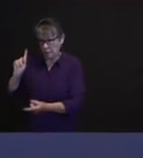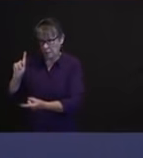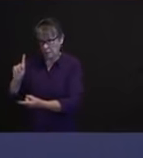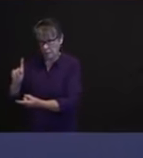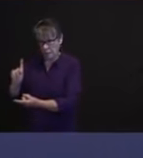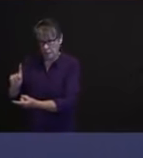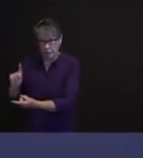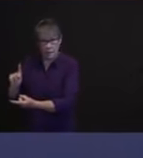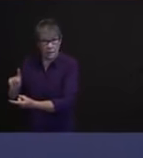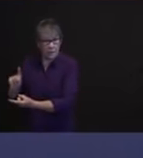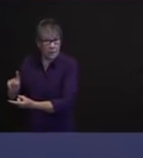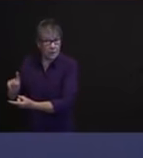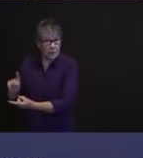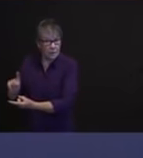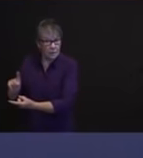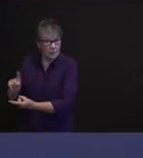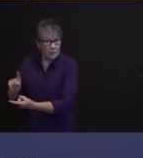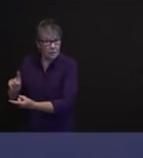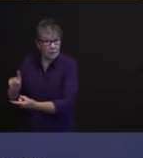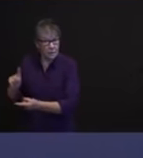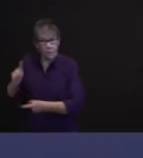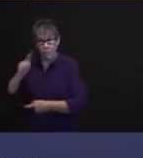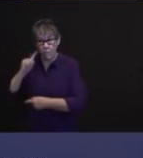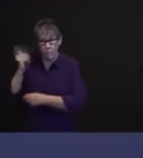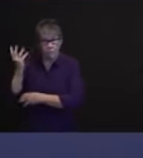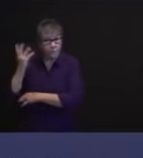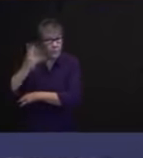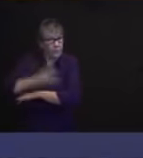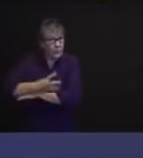past four days, I guess.